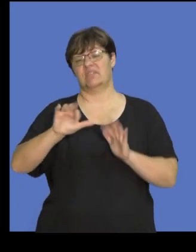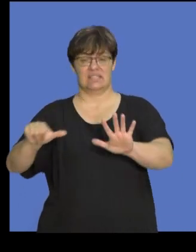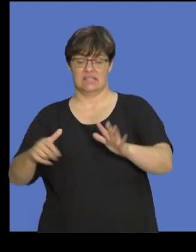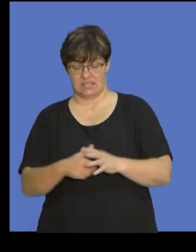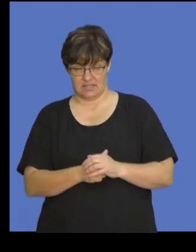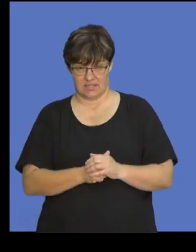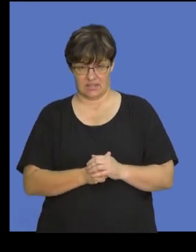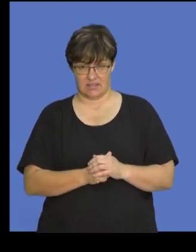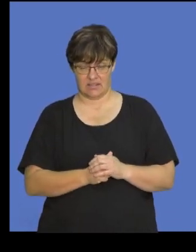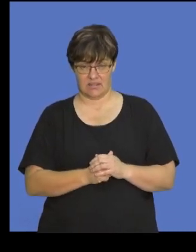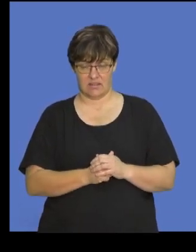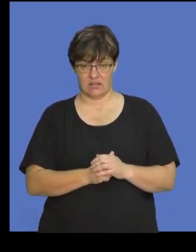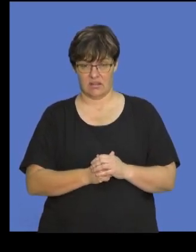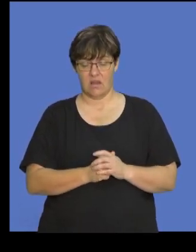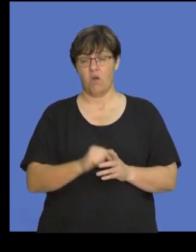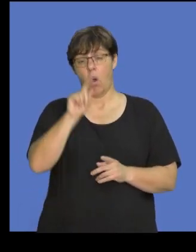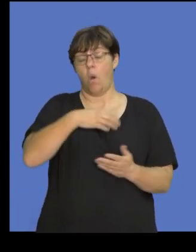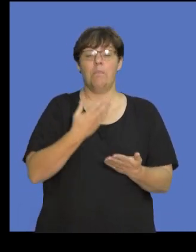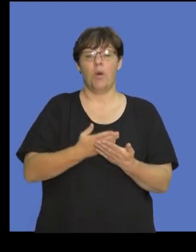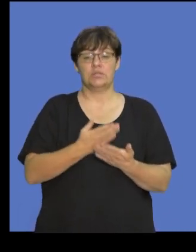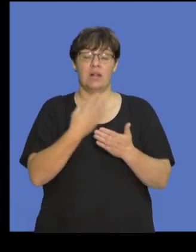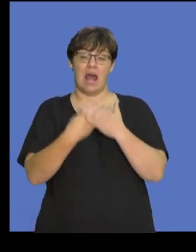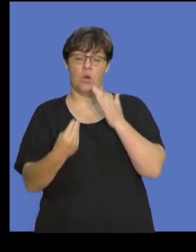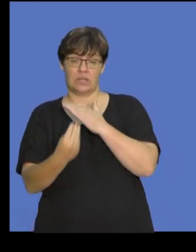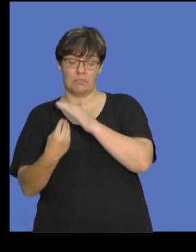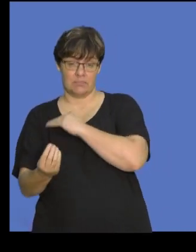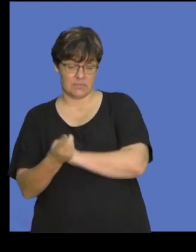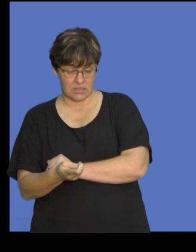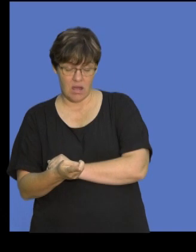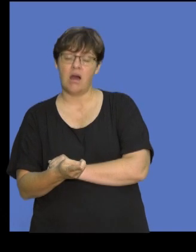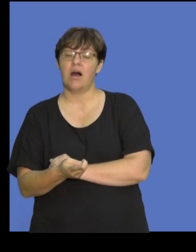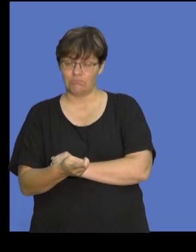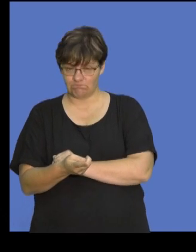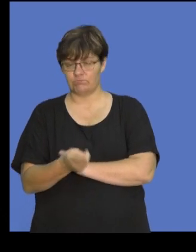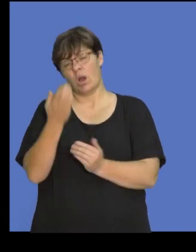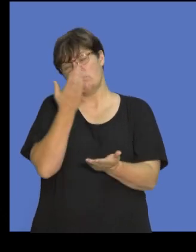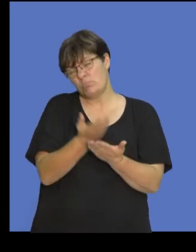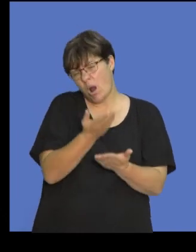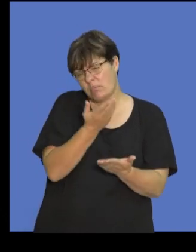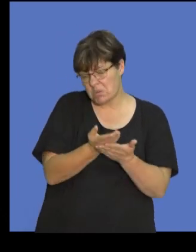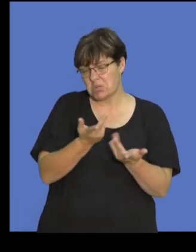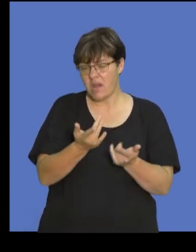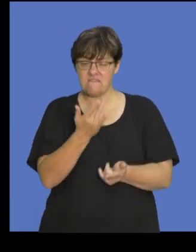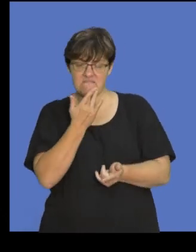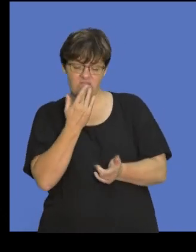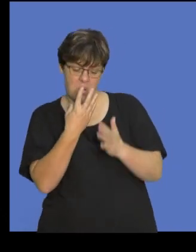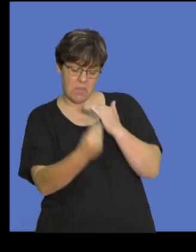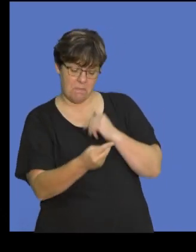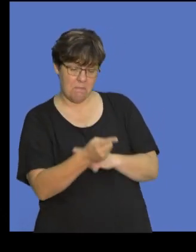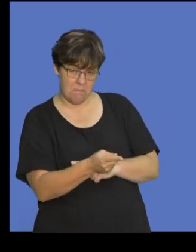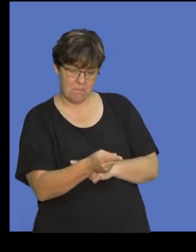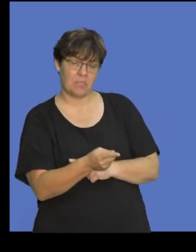could be 4, 5, or 6. And out of all the possible outcomes, we can then say the probability